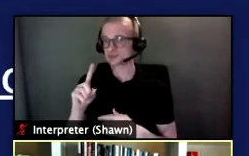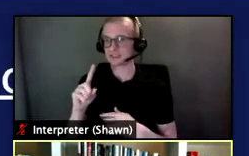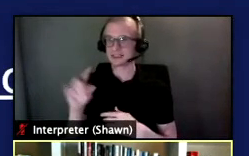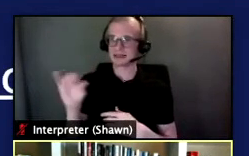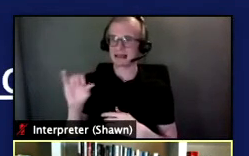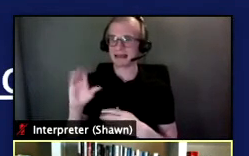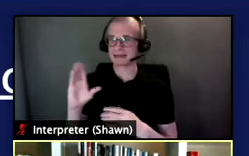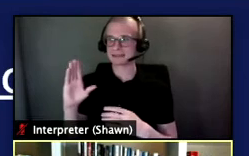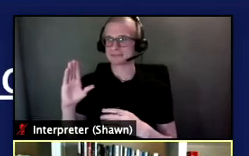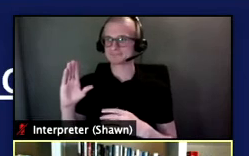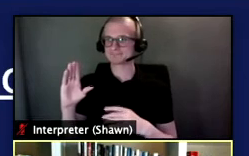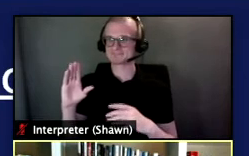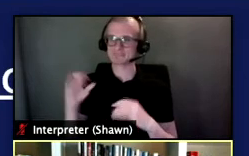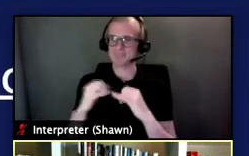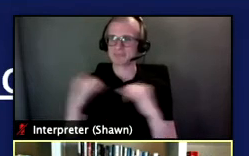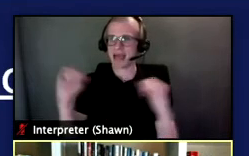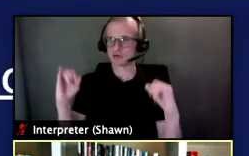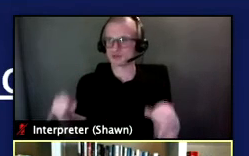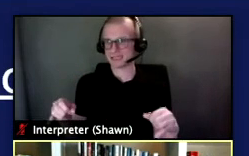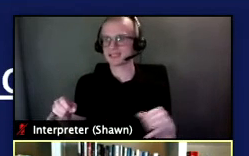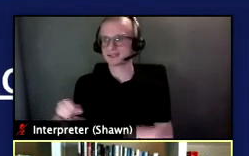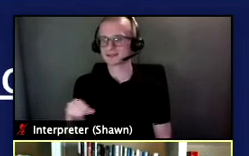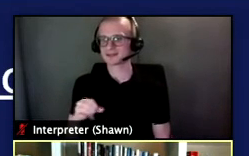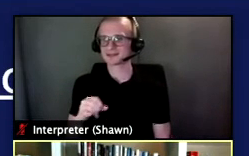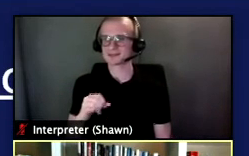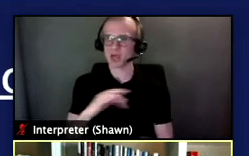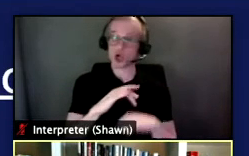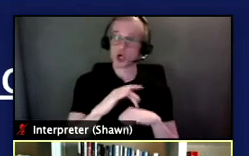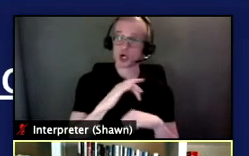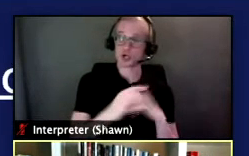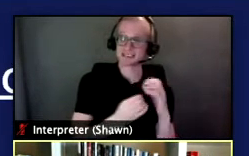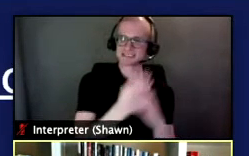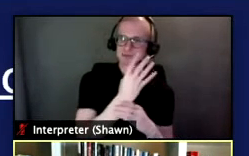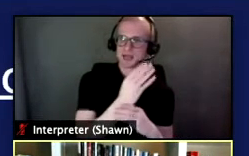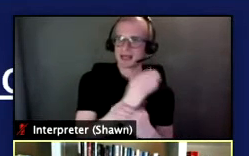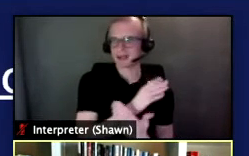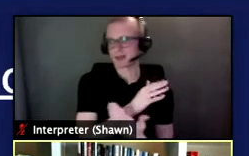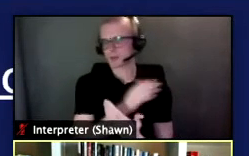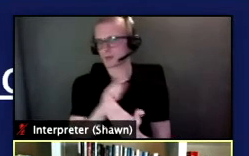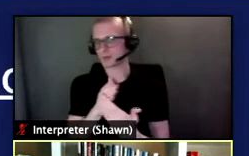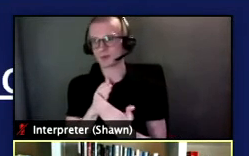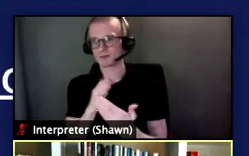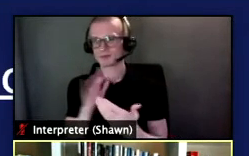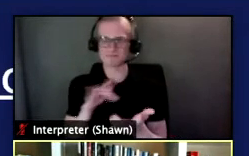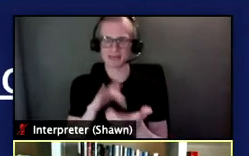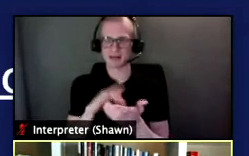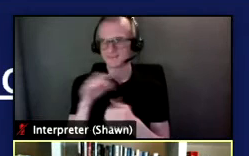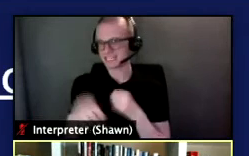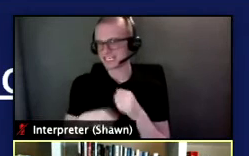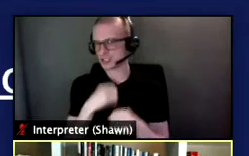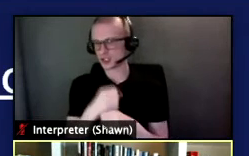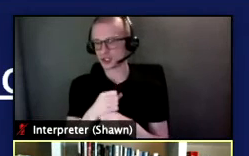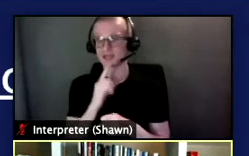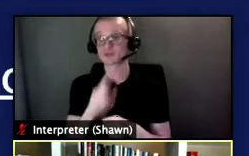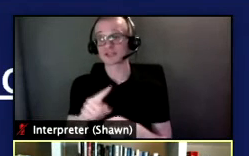estimate, sometime early spring to through the year, all depending on how things turn out with how well these vaccines